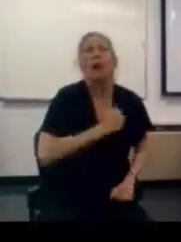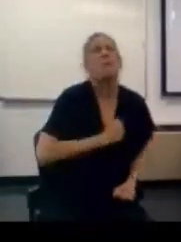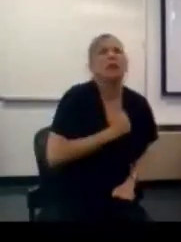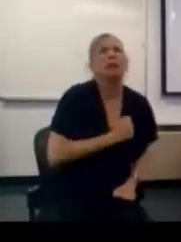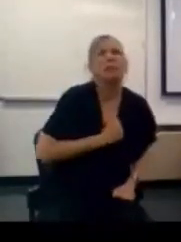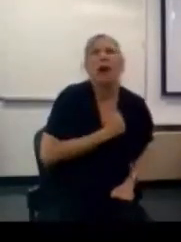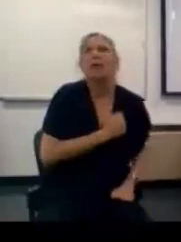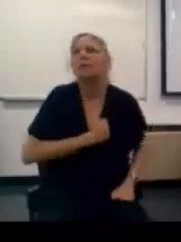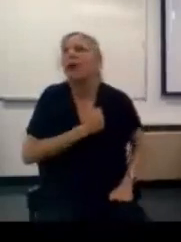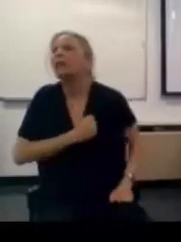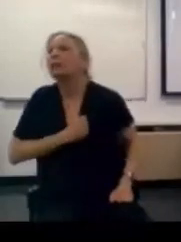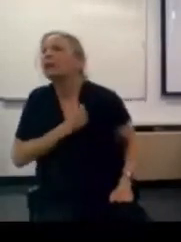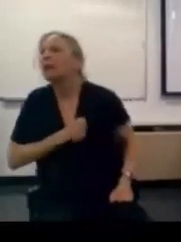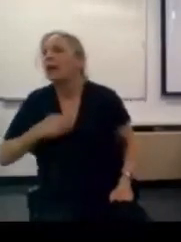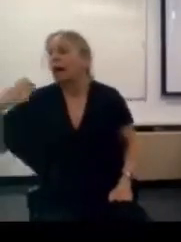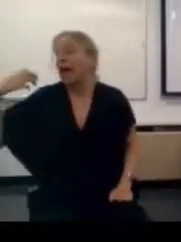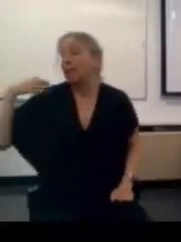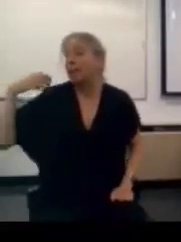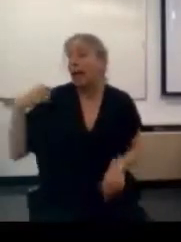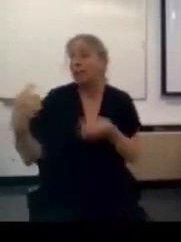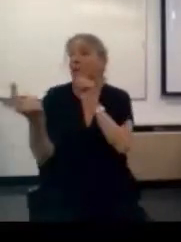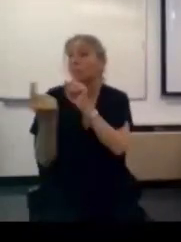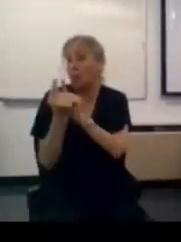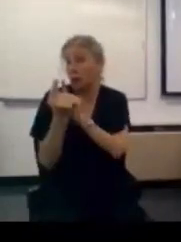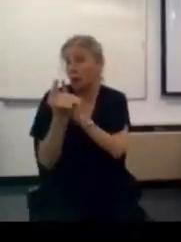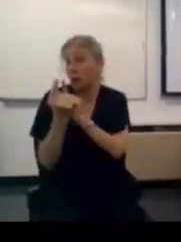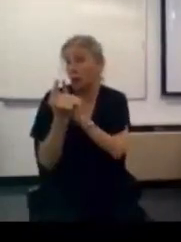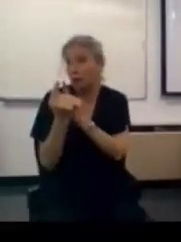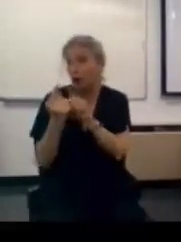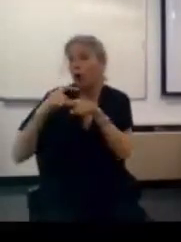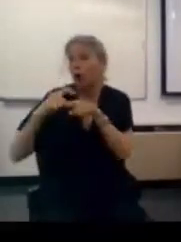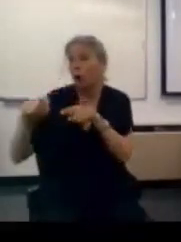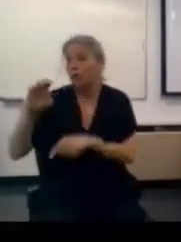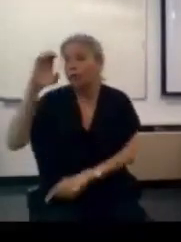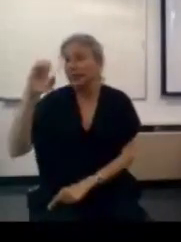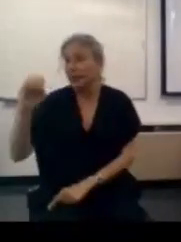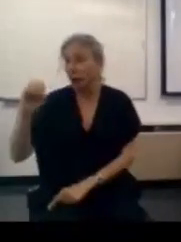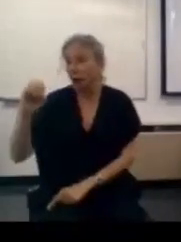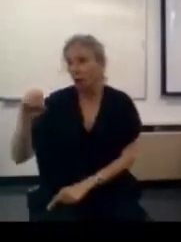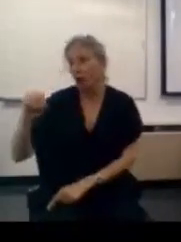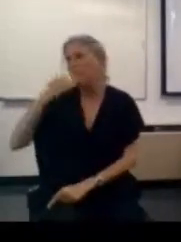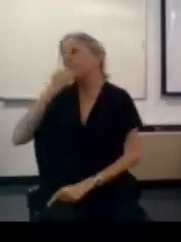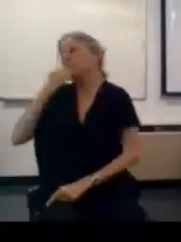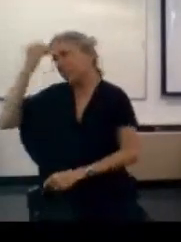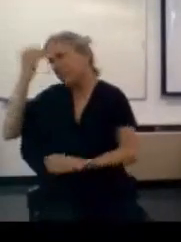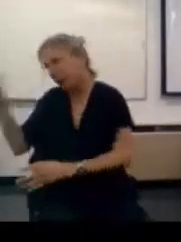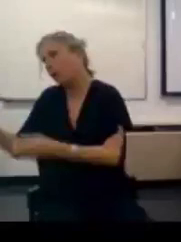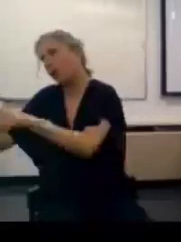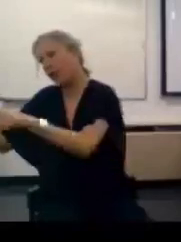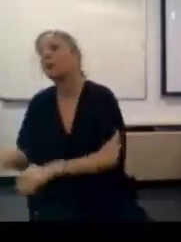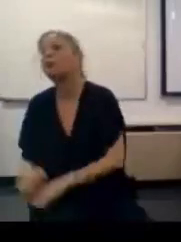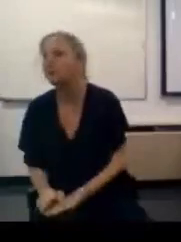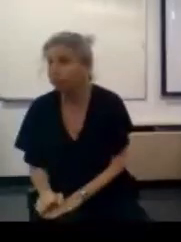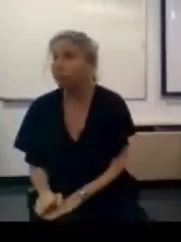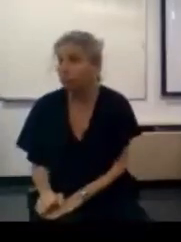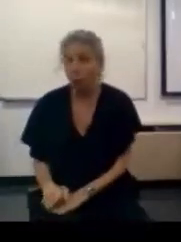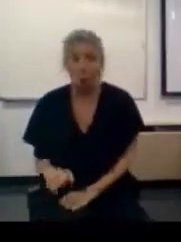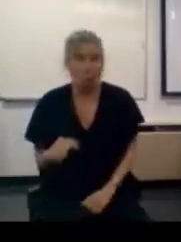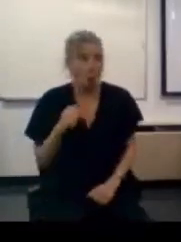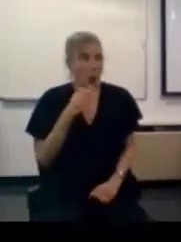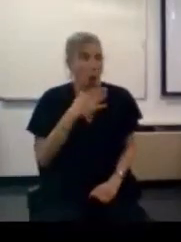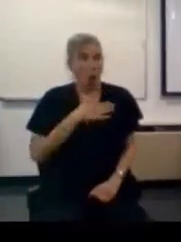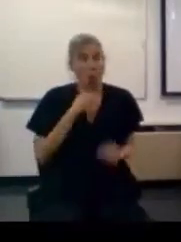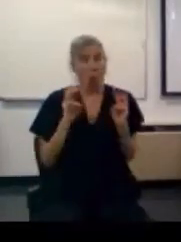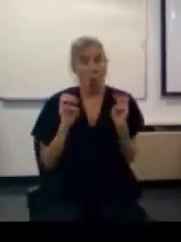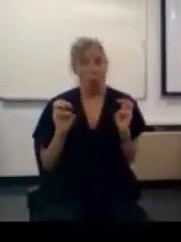an apology. Oh, and by the way, as soon as the captain is finished talking to you, he is instructed to call the CEO's office and give a full report